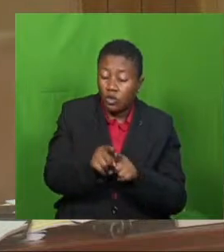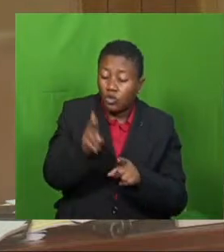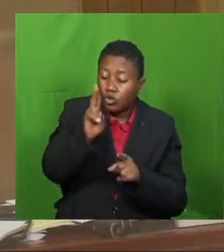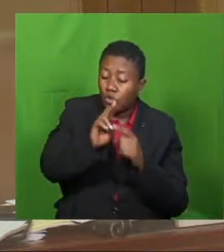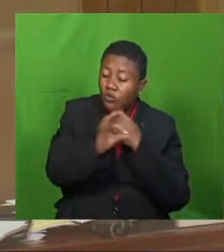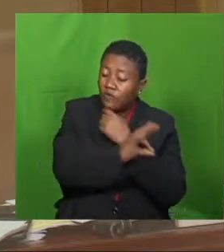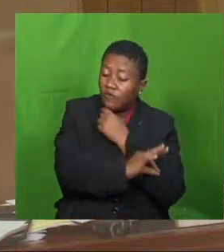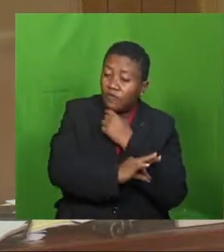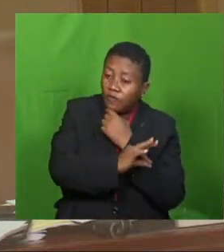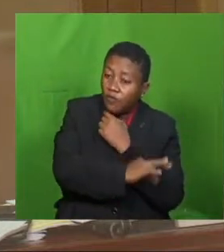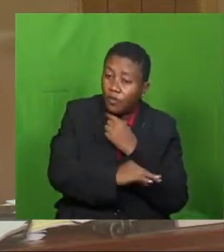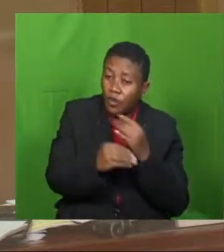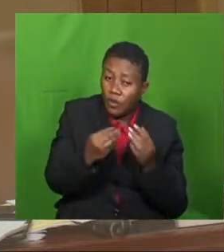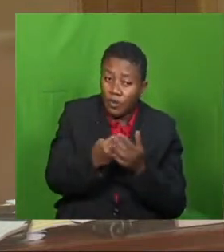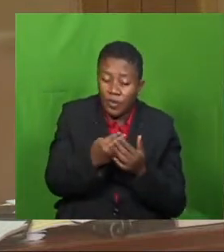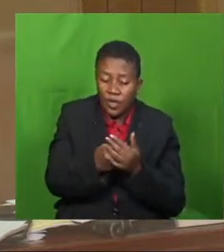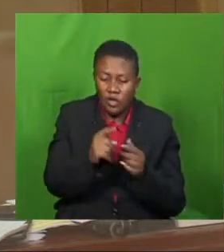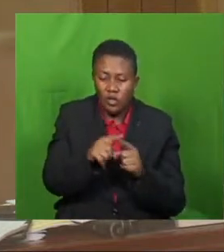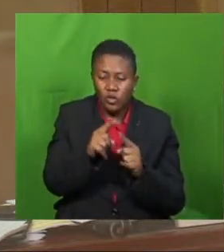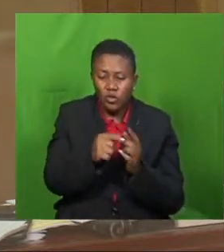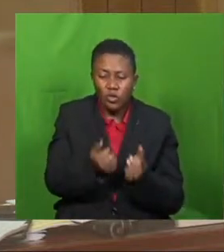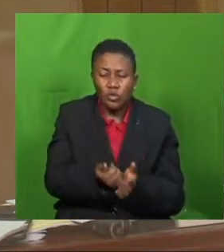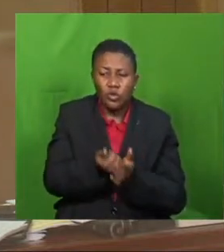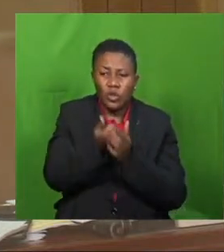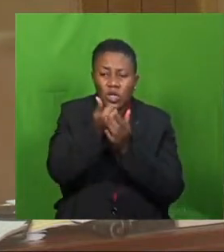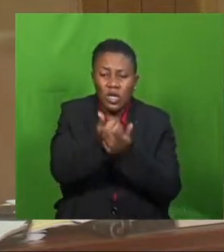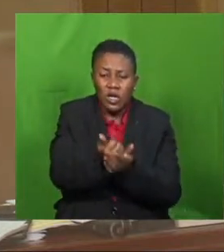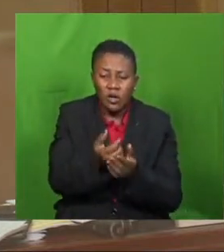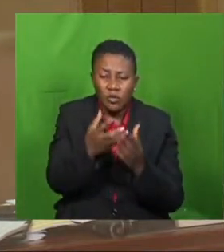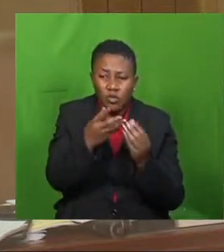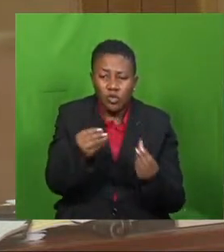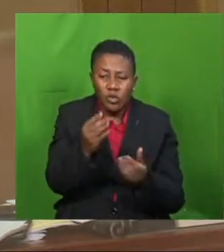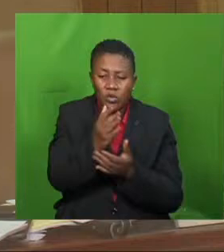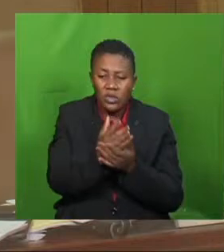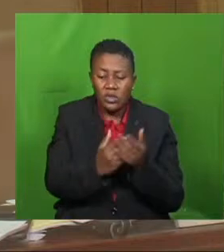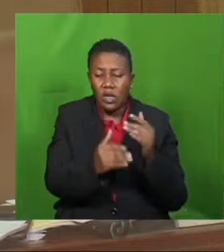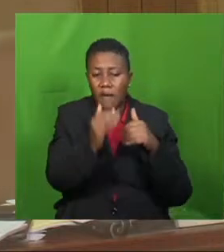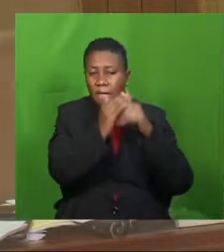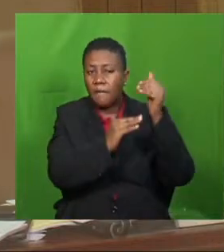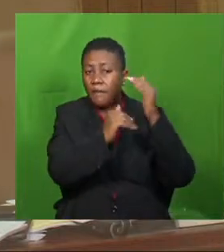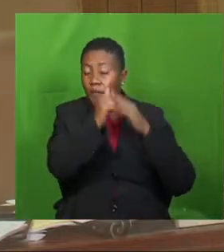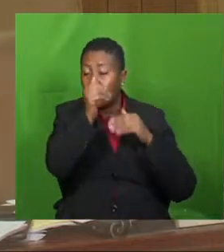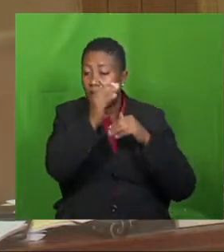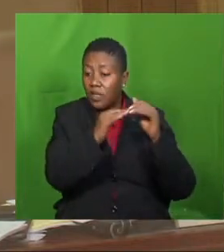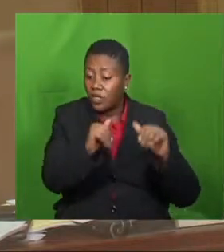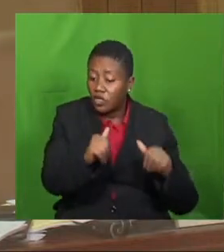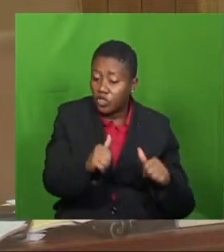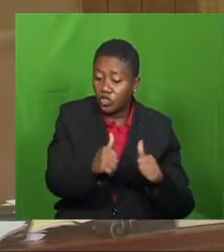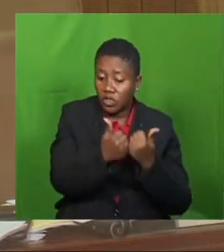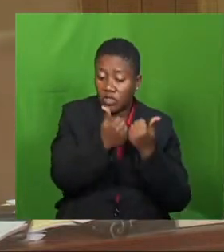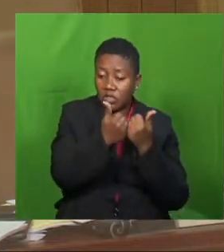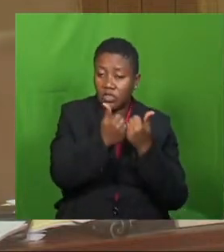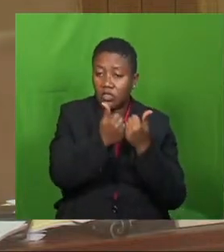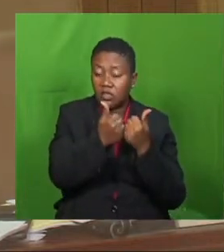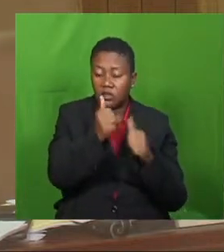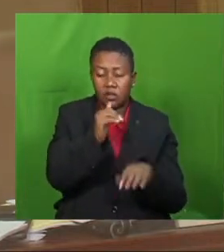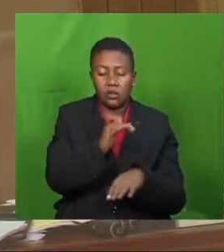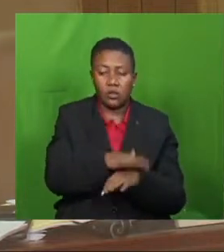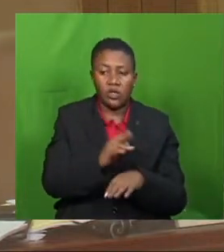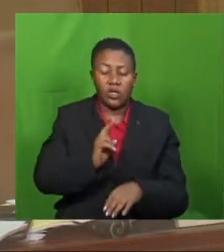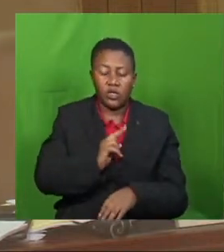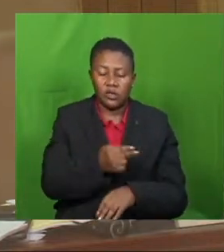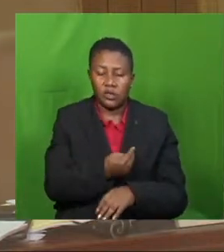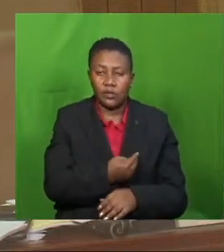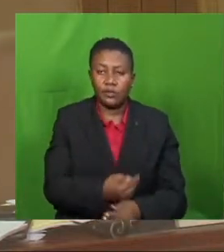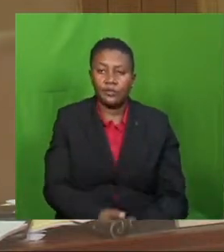to face some of our infrastructural challenges that are having a toll on us.